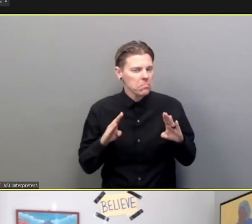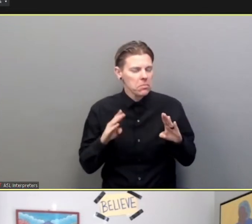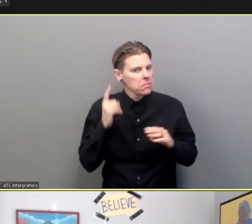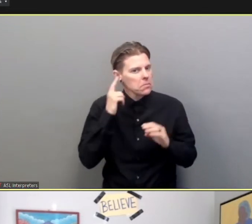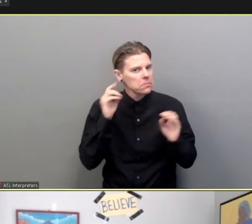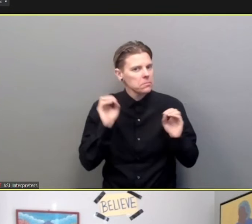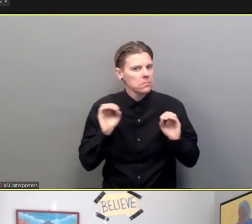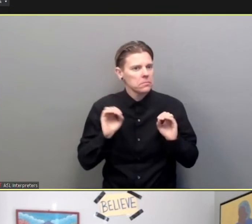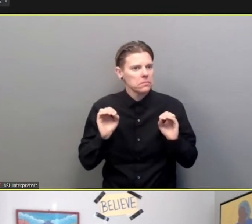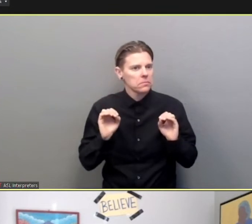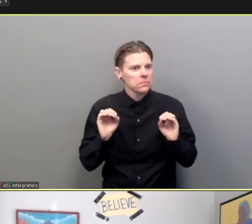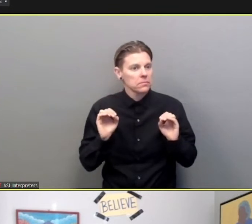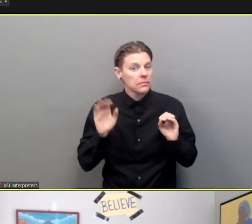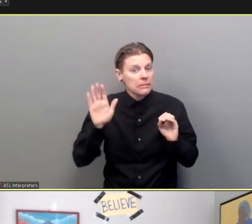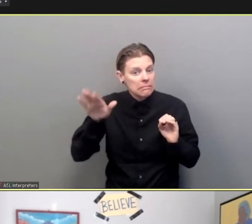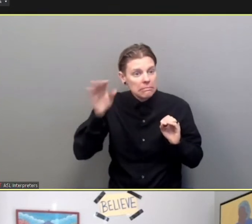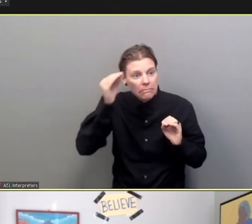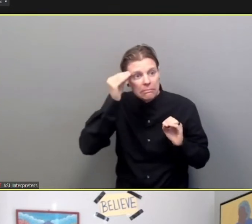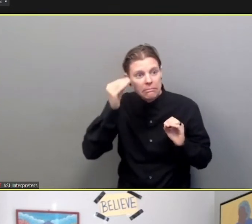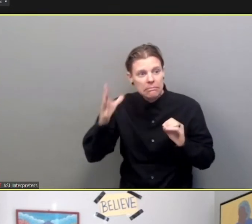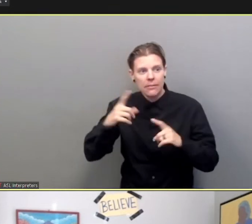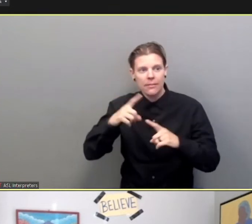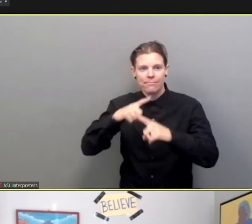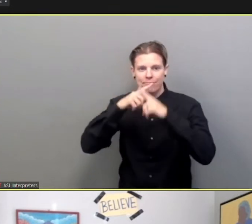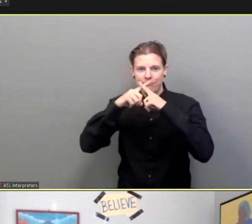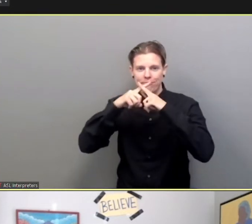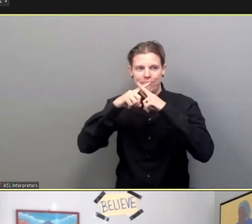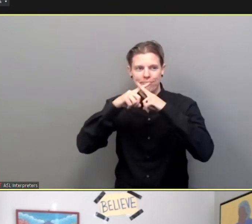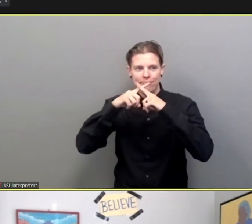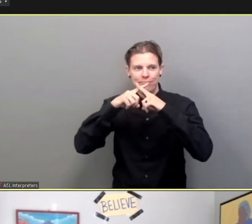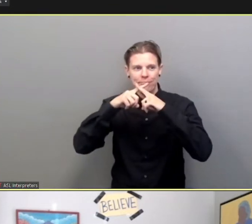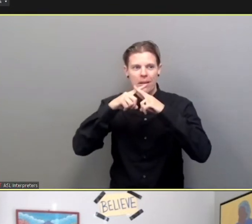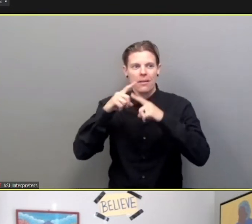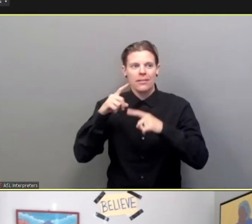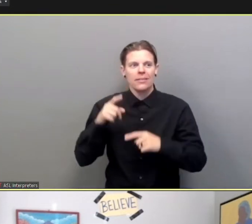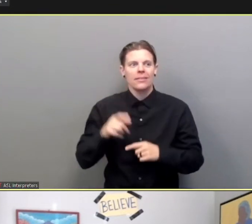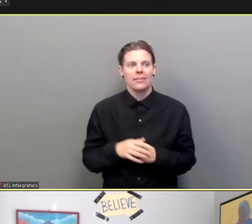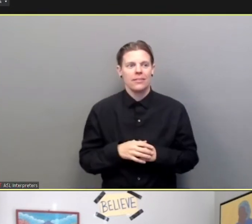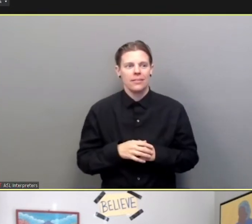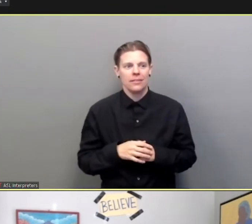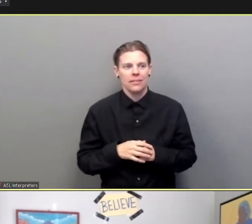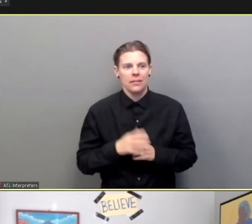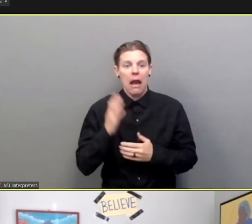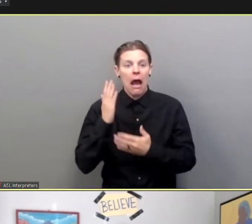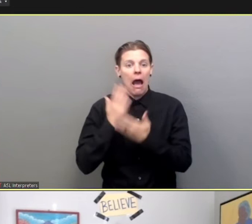I see that Michael lowered his hand, so he may not wish to ask a question any longer.